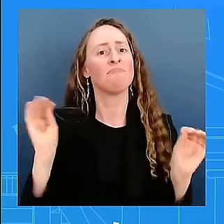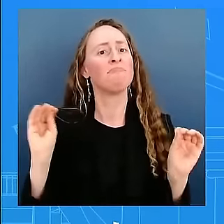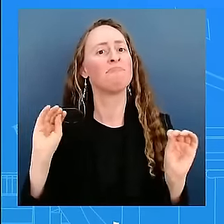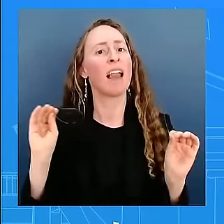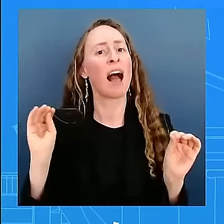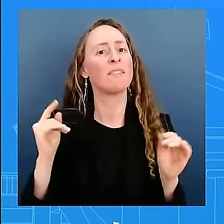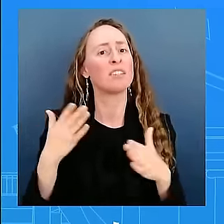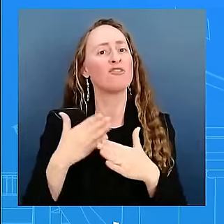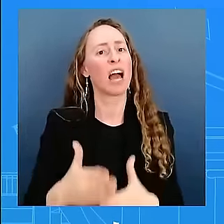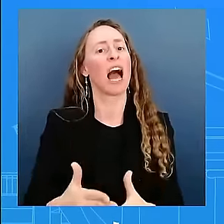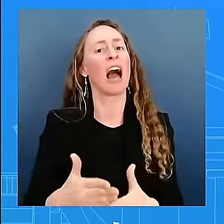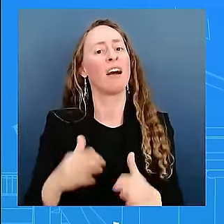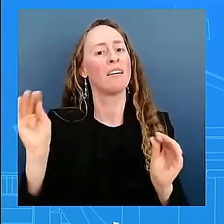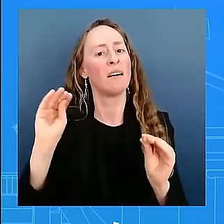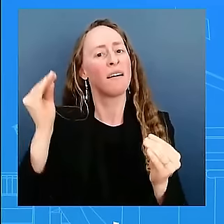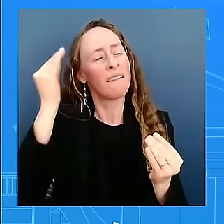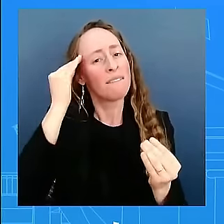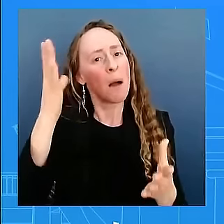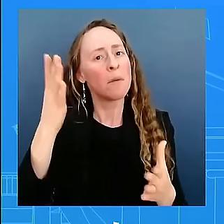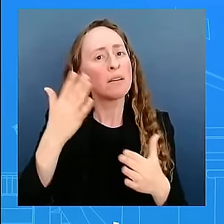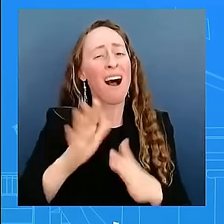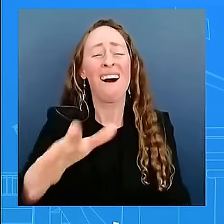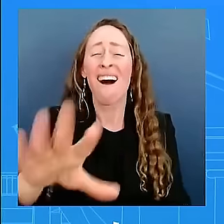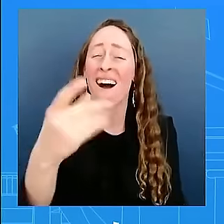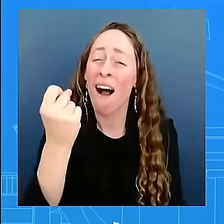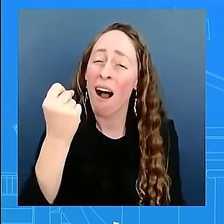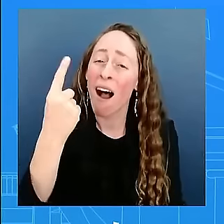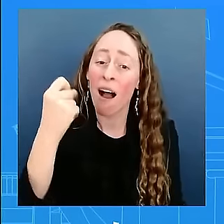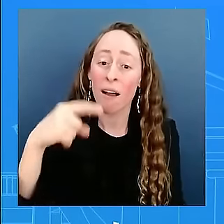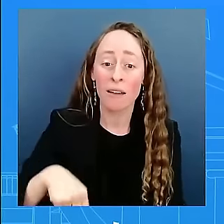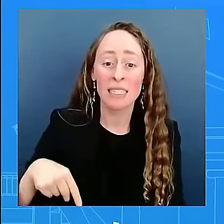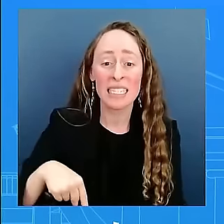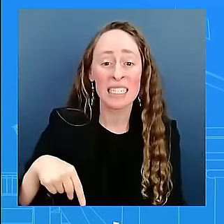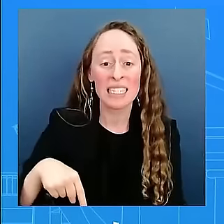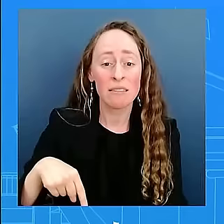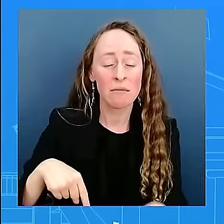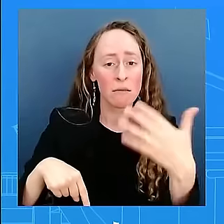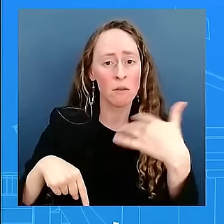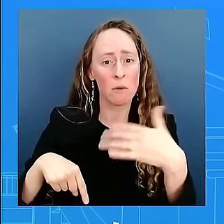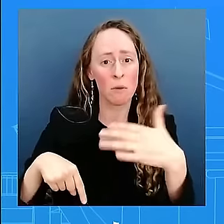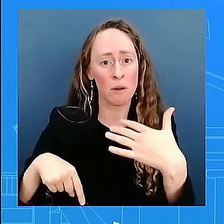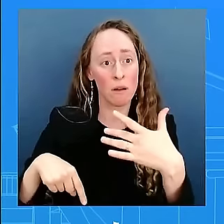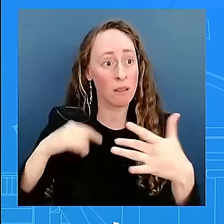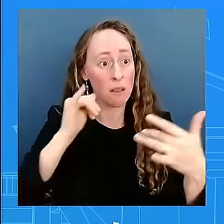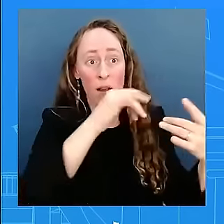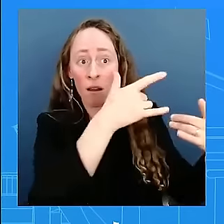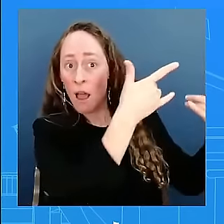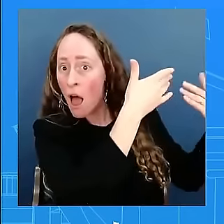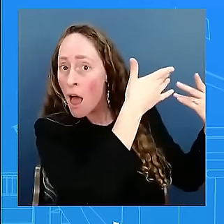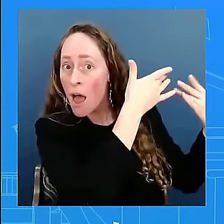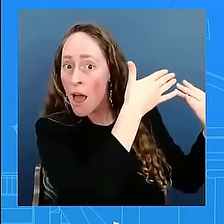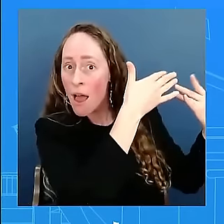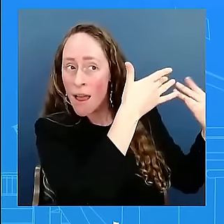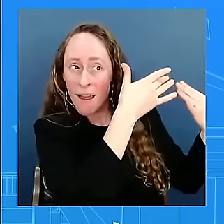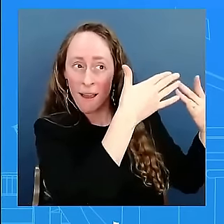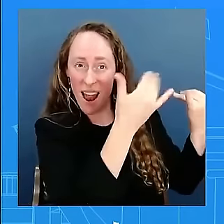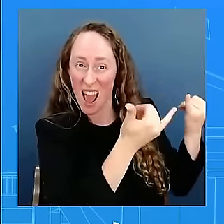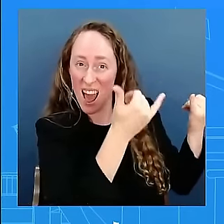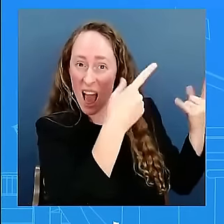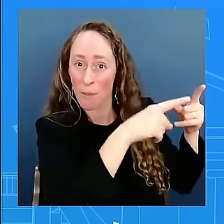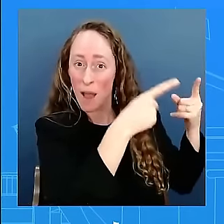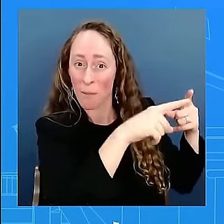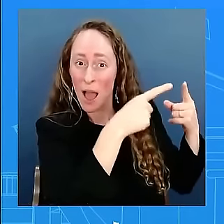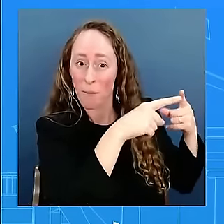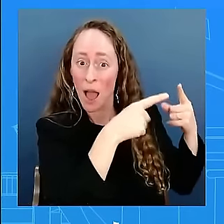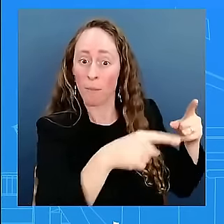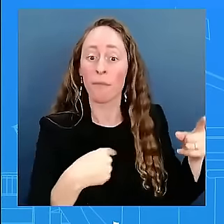You have to understand. This is a critical. As these things are moving, it is important. Our main focus is to make sure that